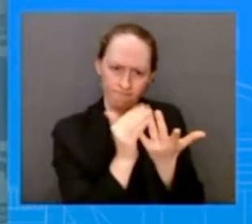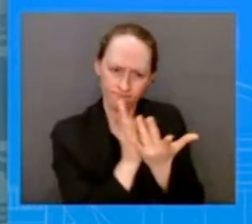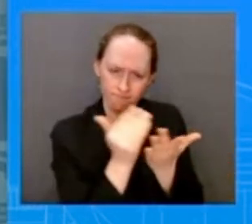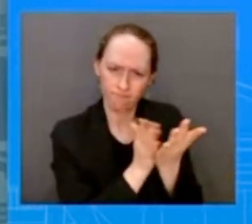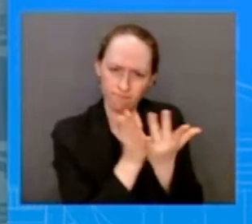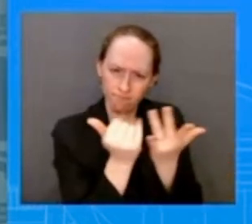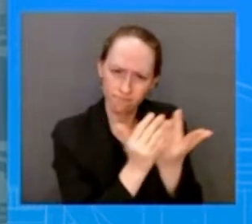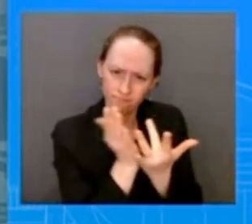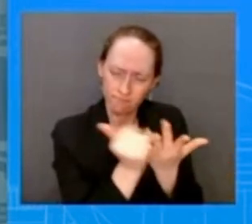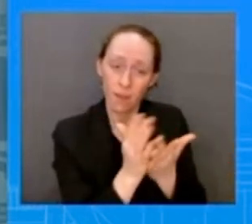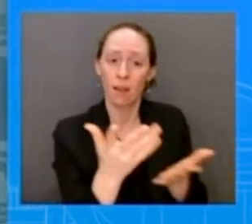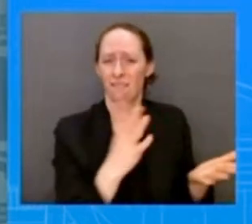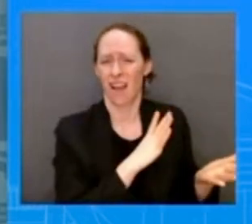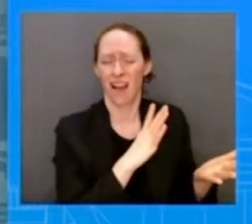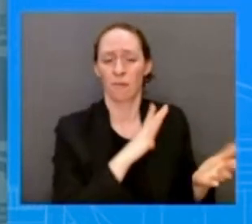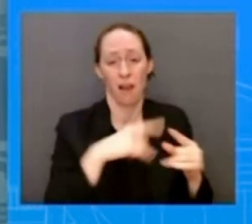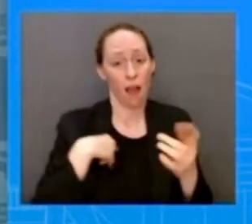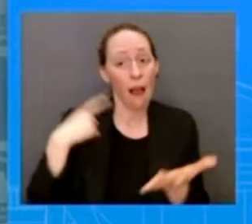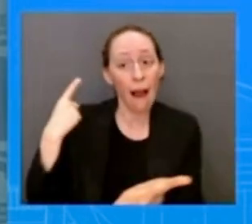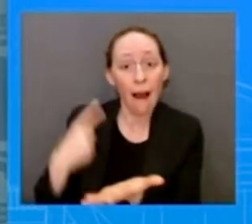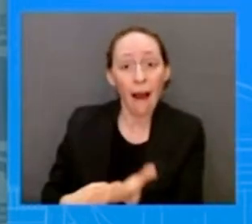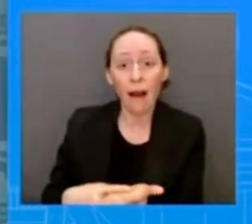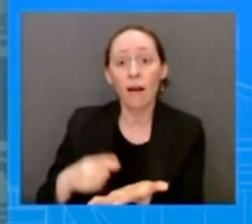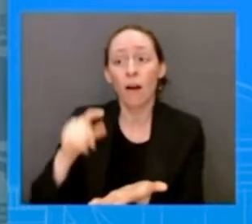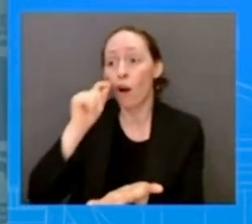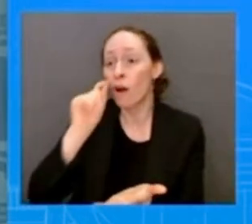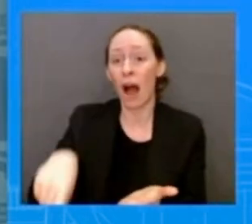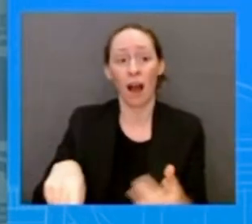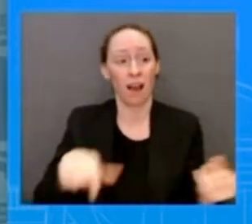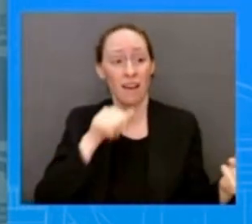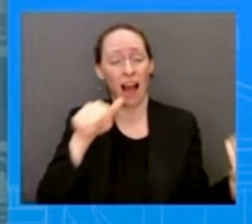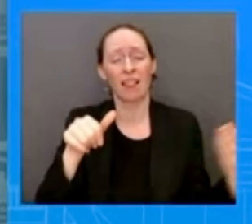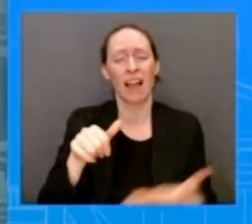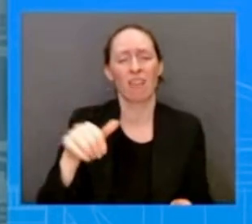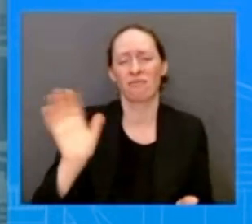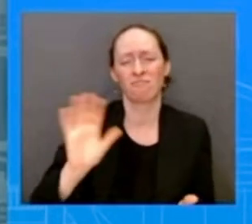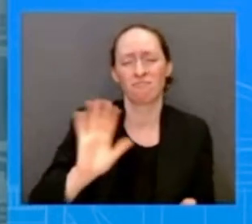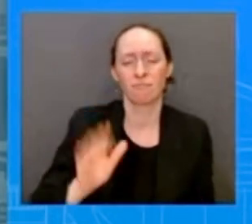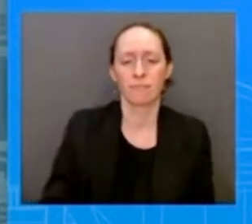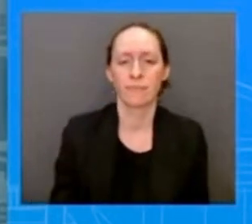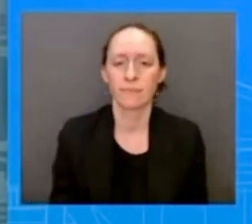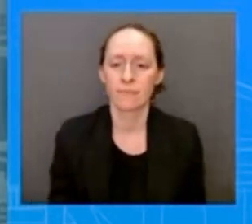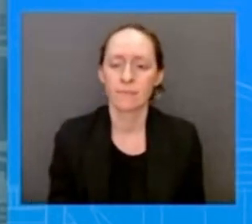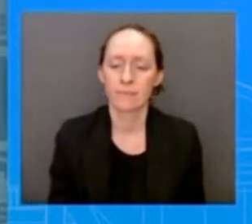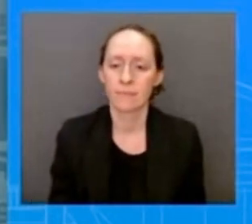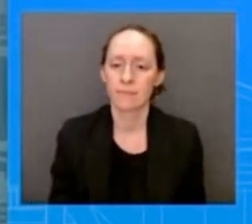Thank you. I have a question about refugee policy as well. The president often,